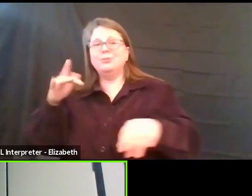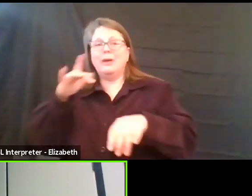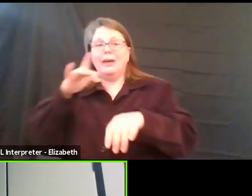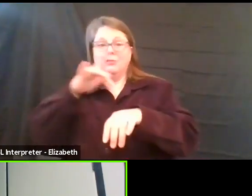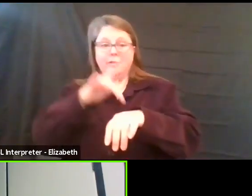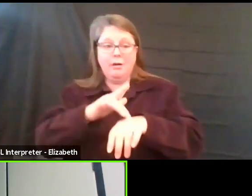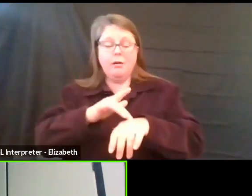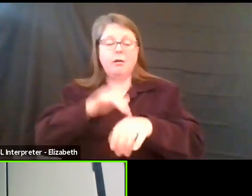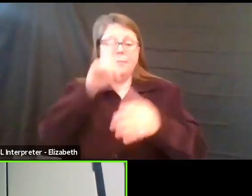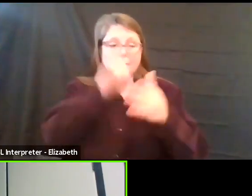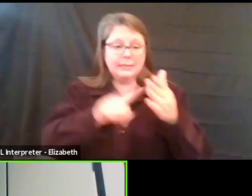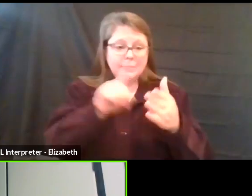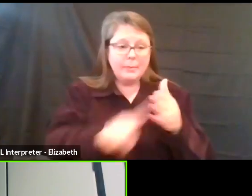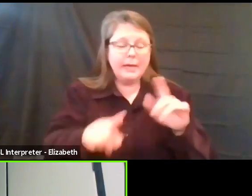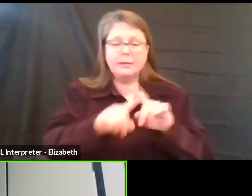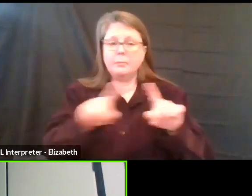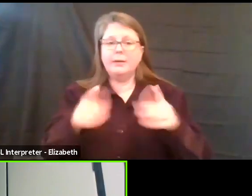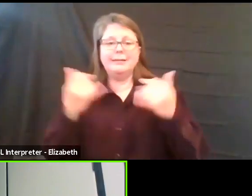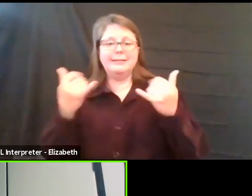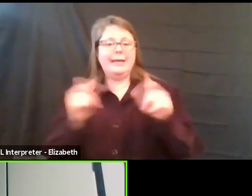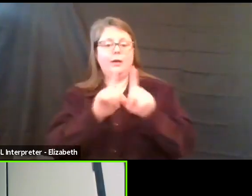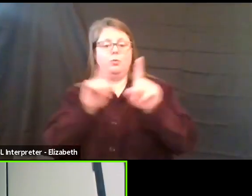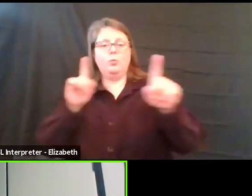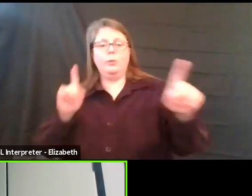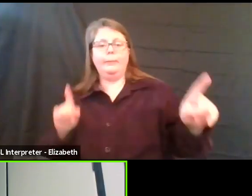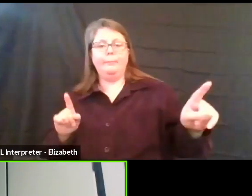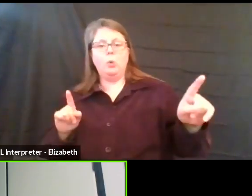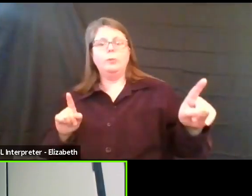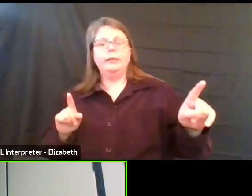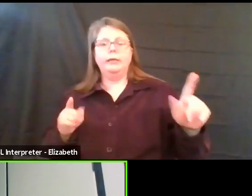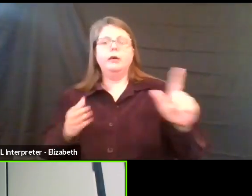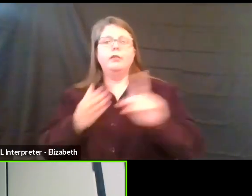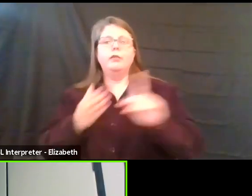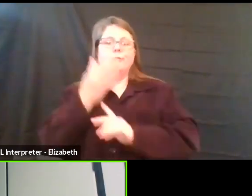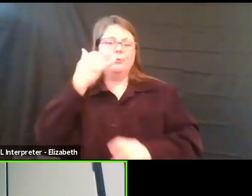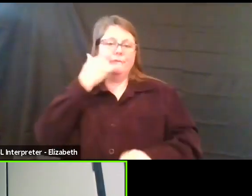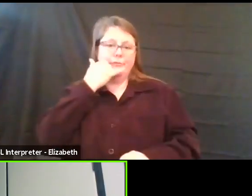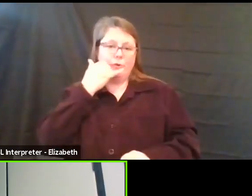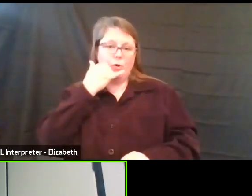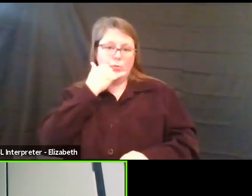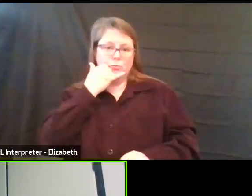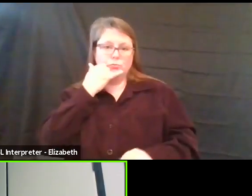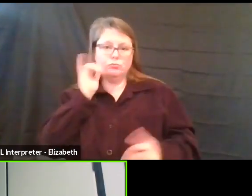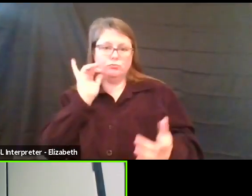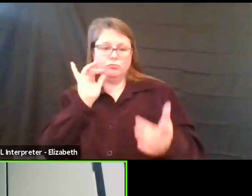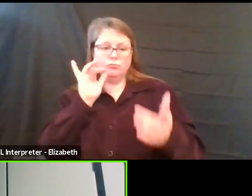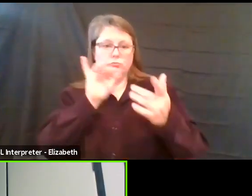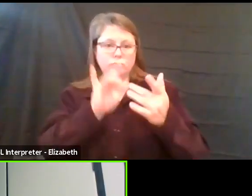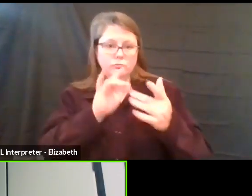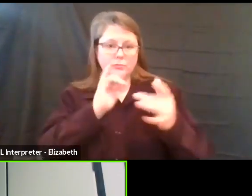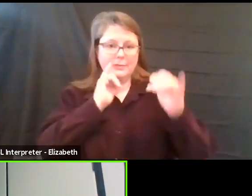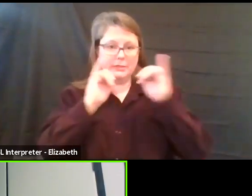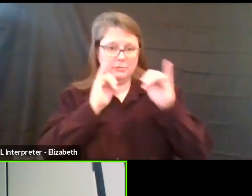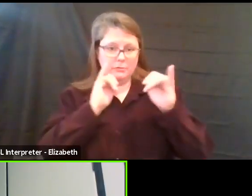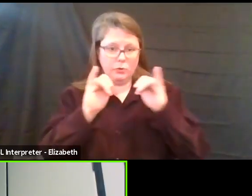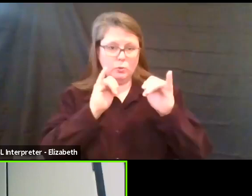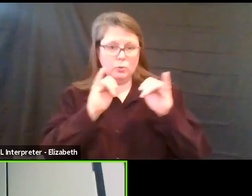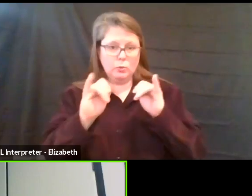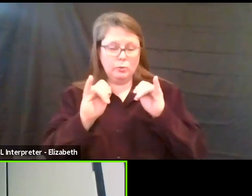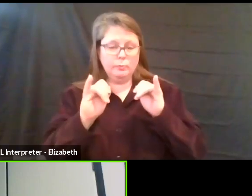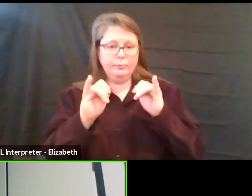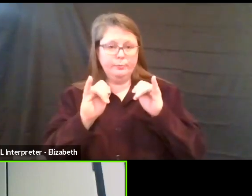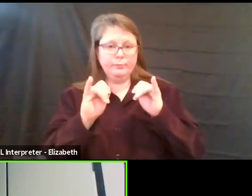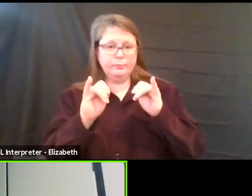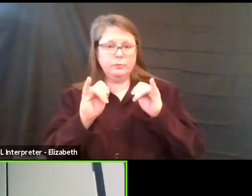inspection takes place over the phone, over by an interview, essentially. The inspector will ask the